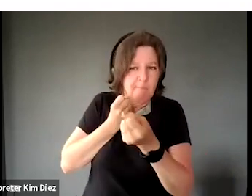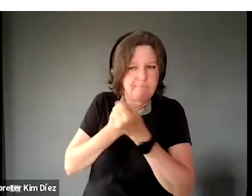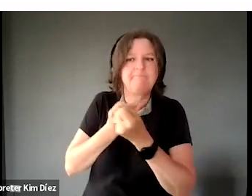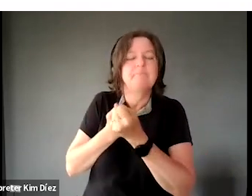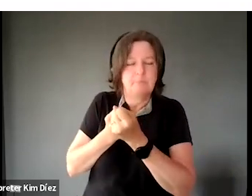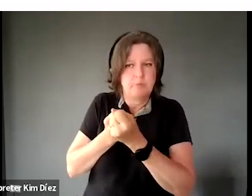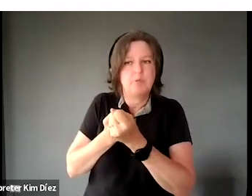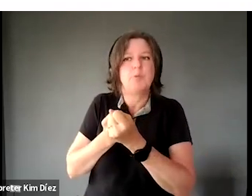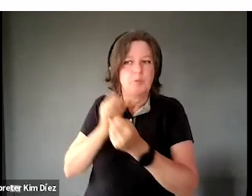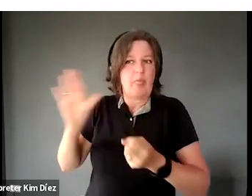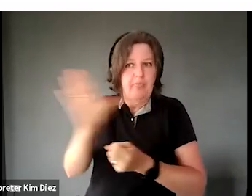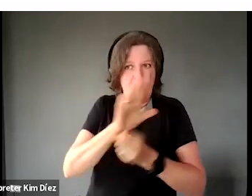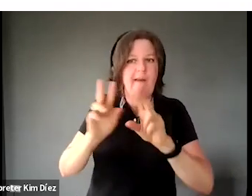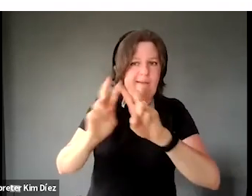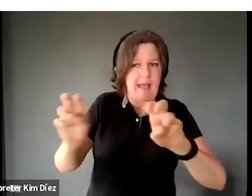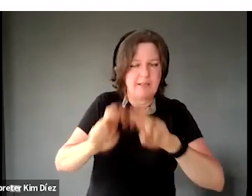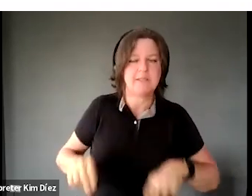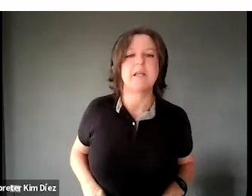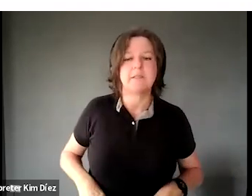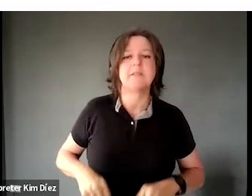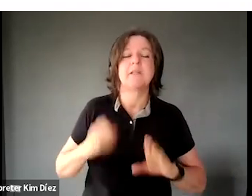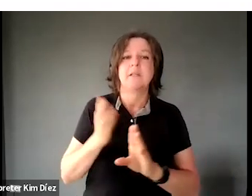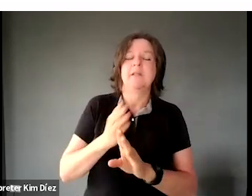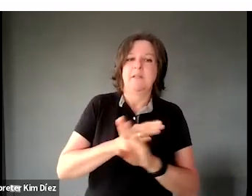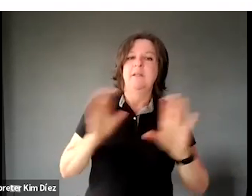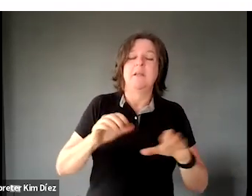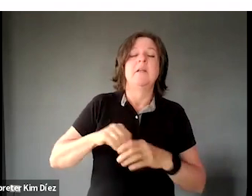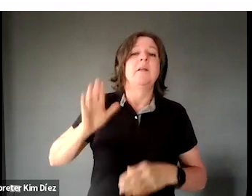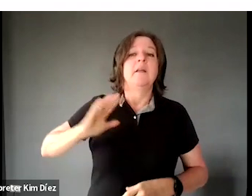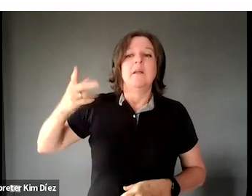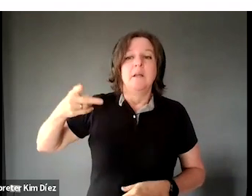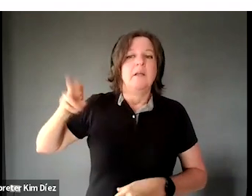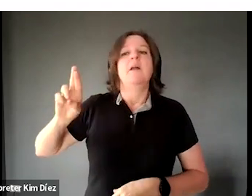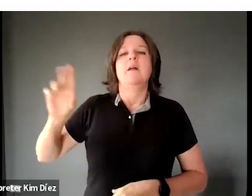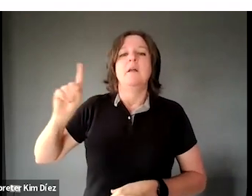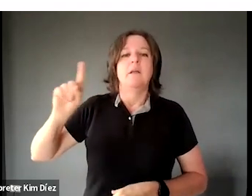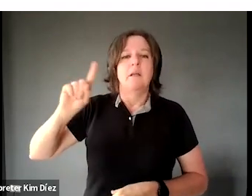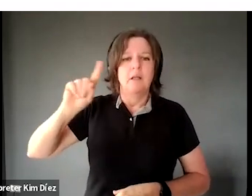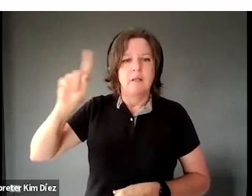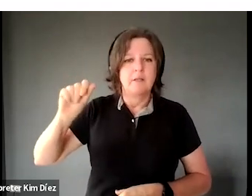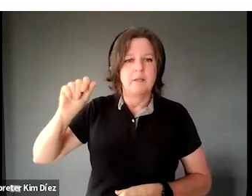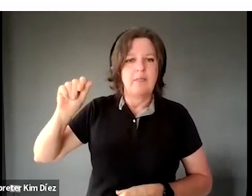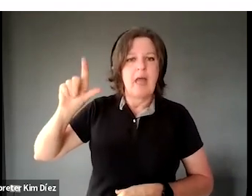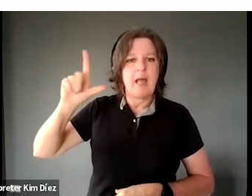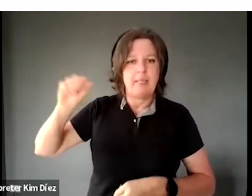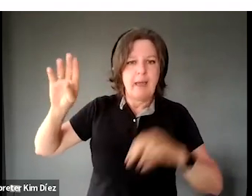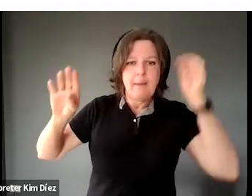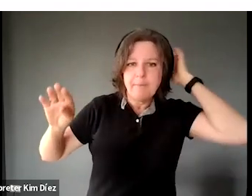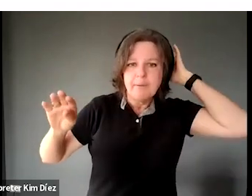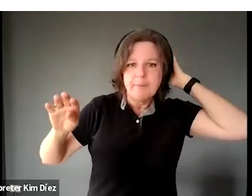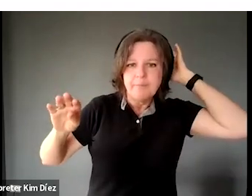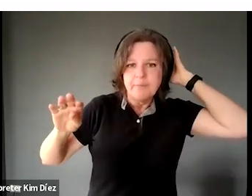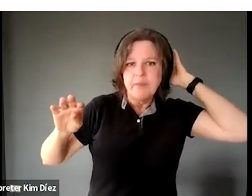more precision work and backed up our analysis better. So, this is something that could be done in Puerto